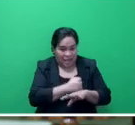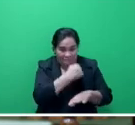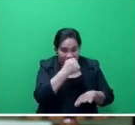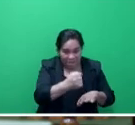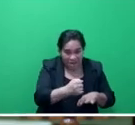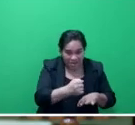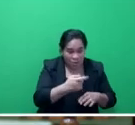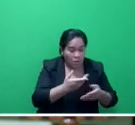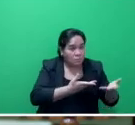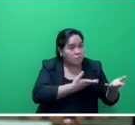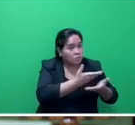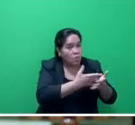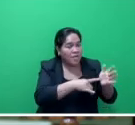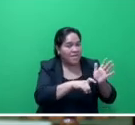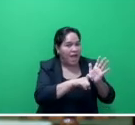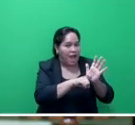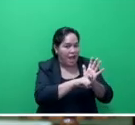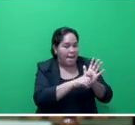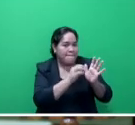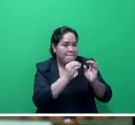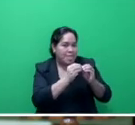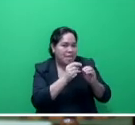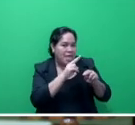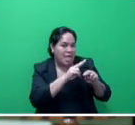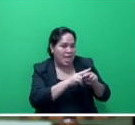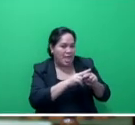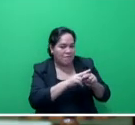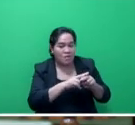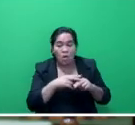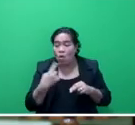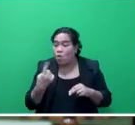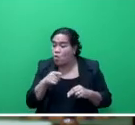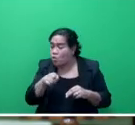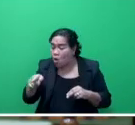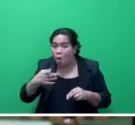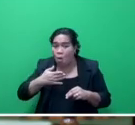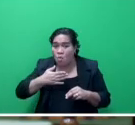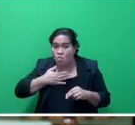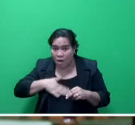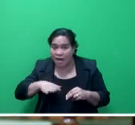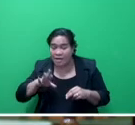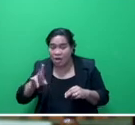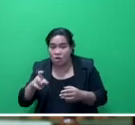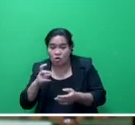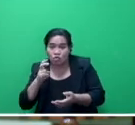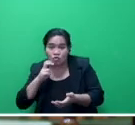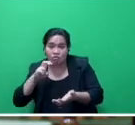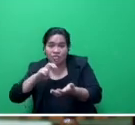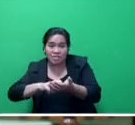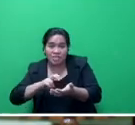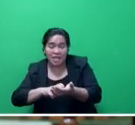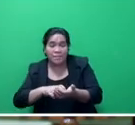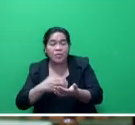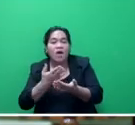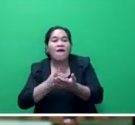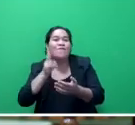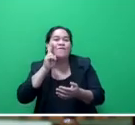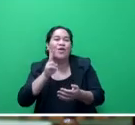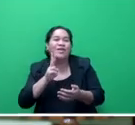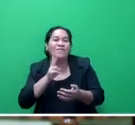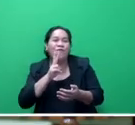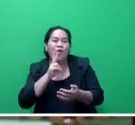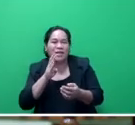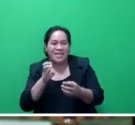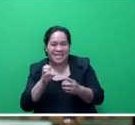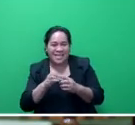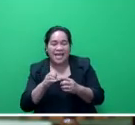with RBF will assist MSMEs that sign up as a merchant on Vodafone's VT Card e-commerce platform to offer their